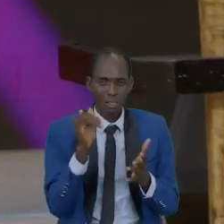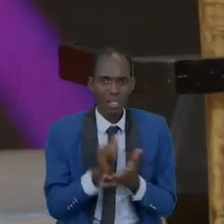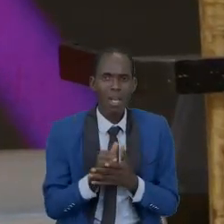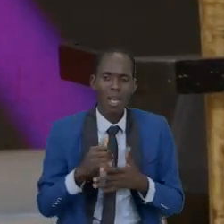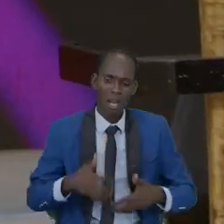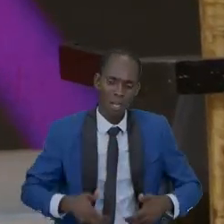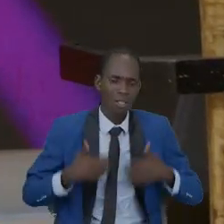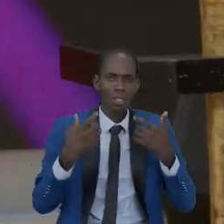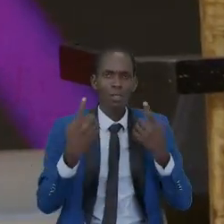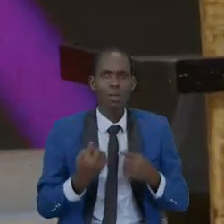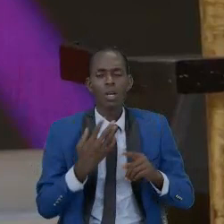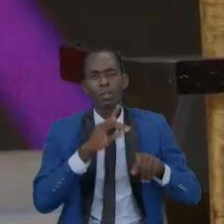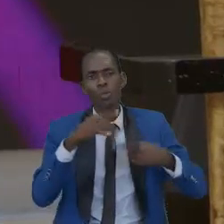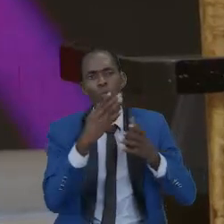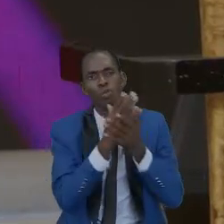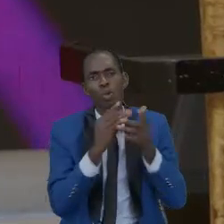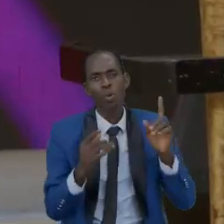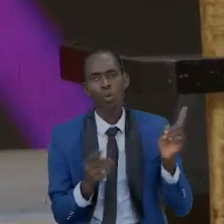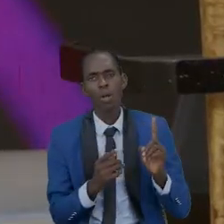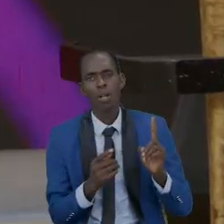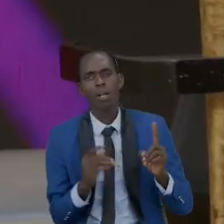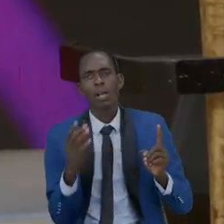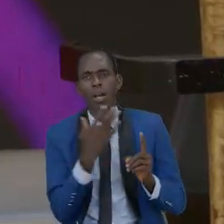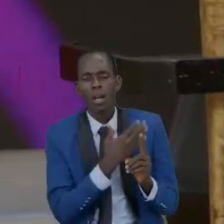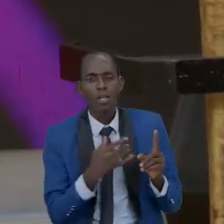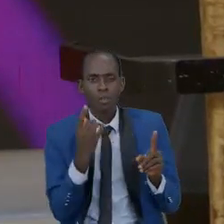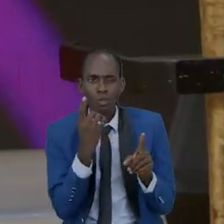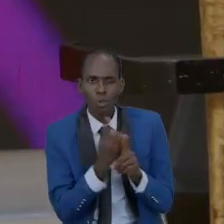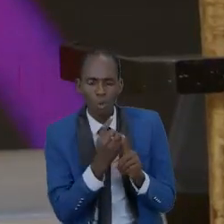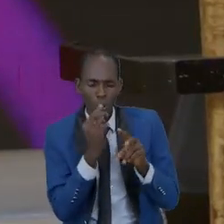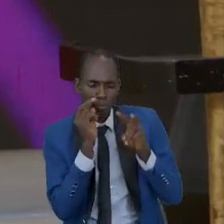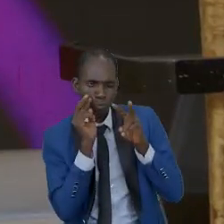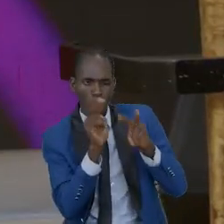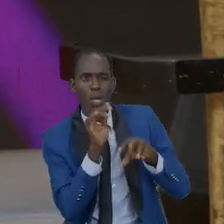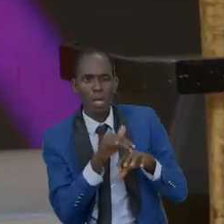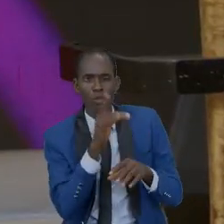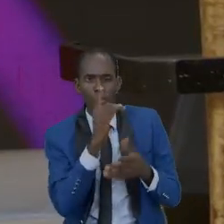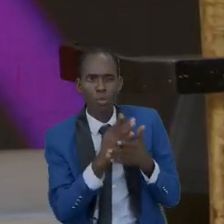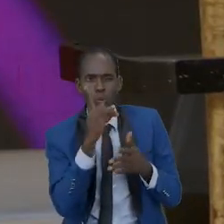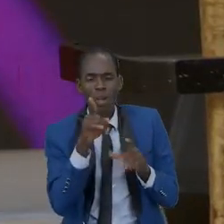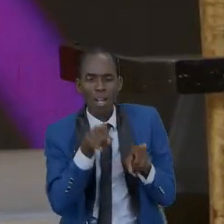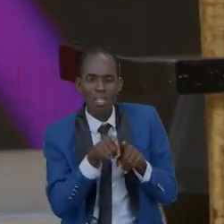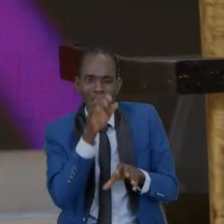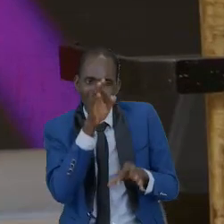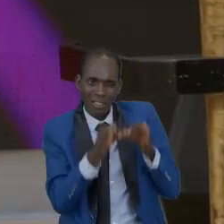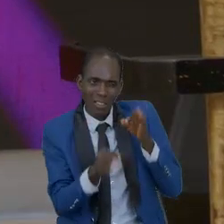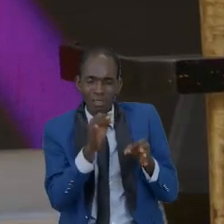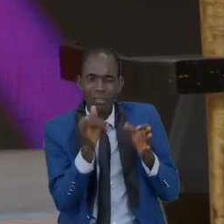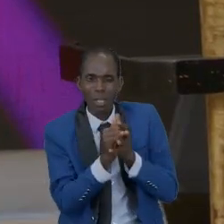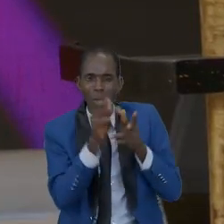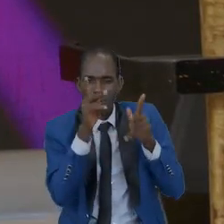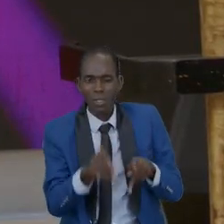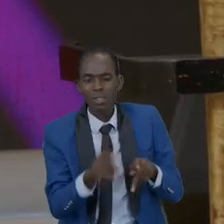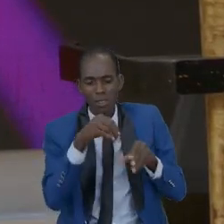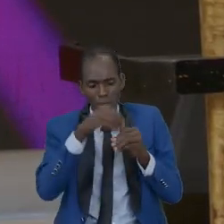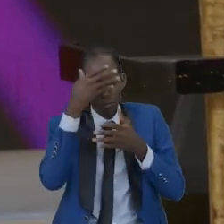go somewhere and picture somebody in front of you as if that is the person that is